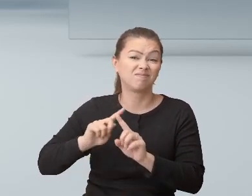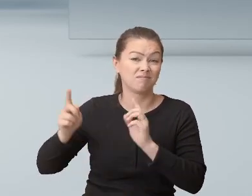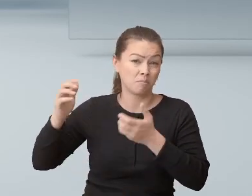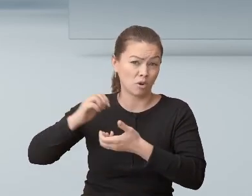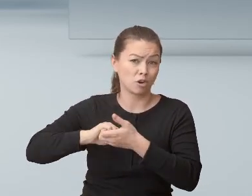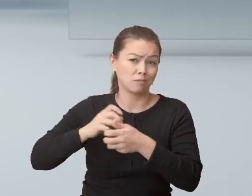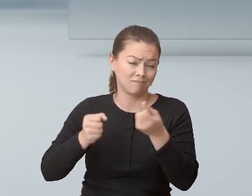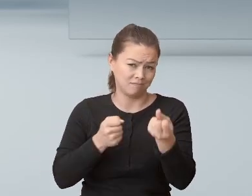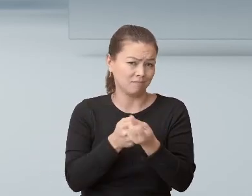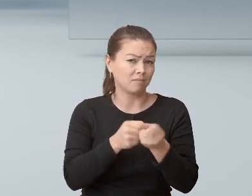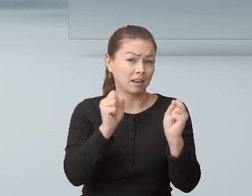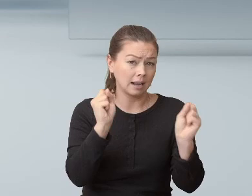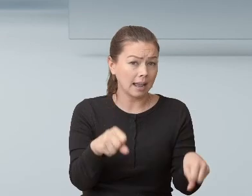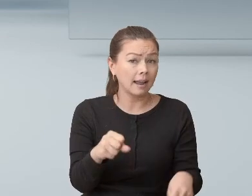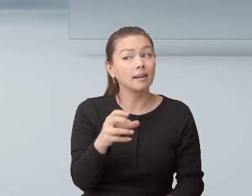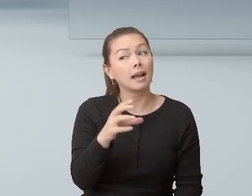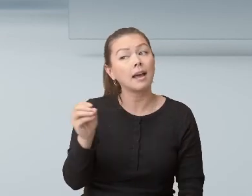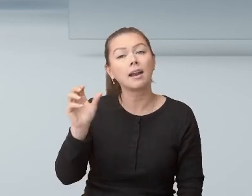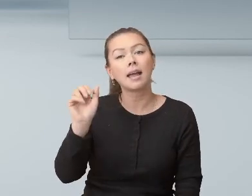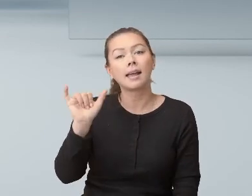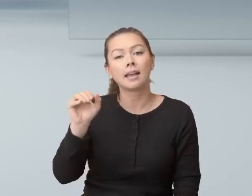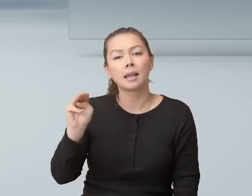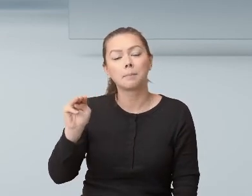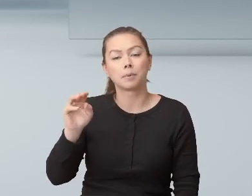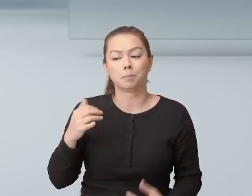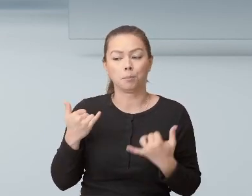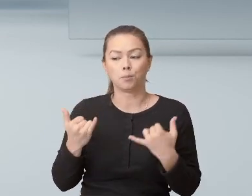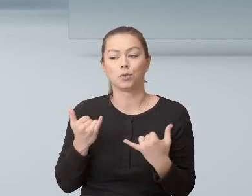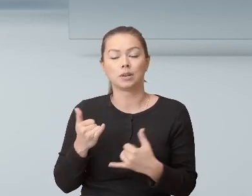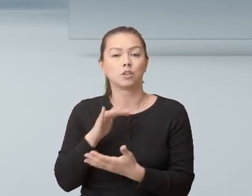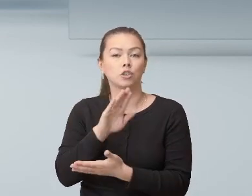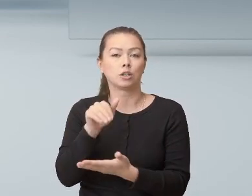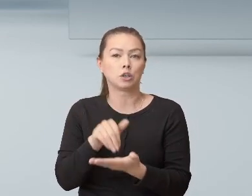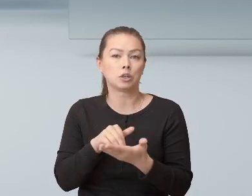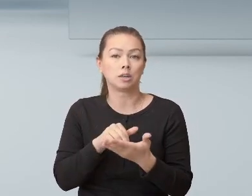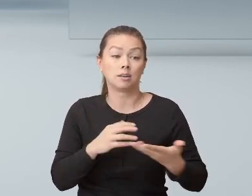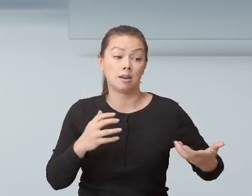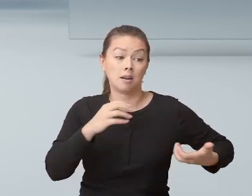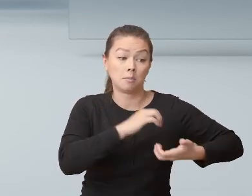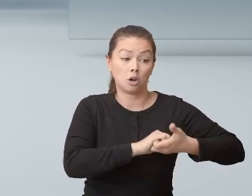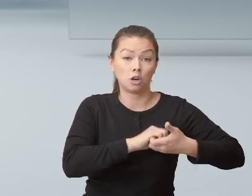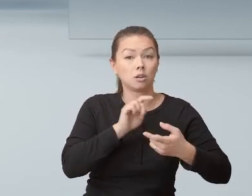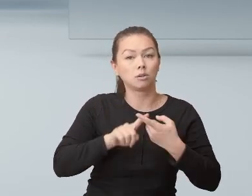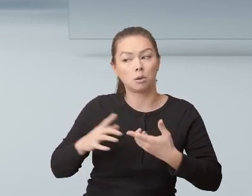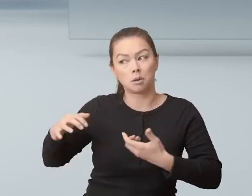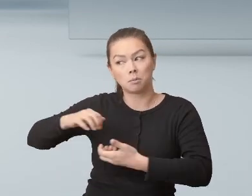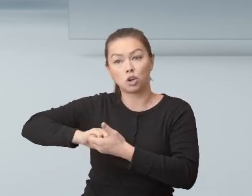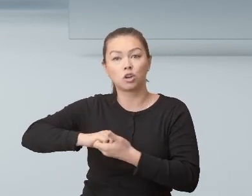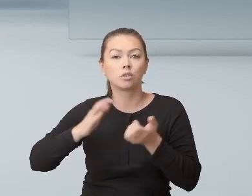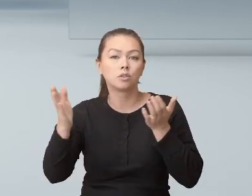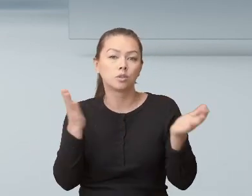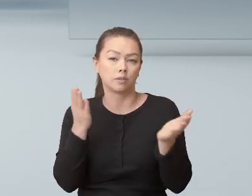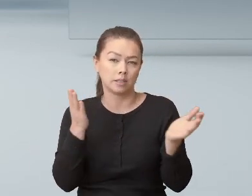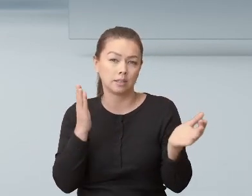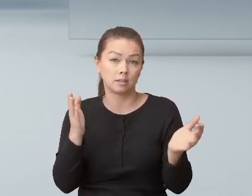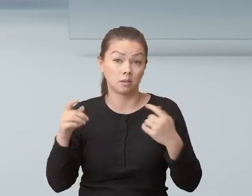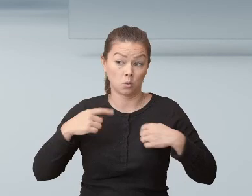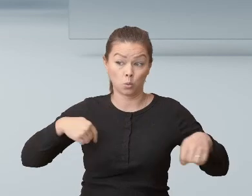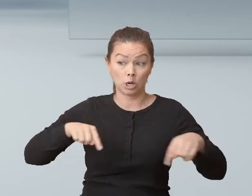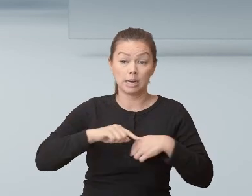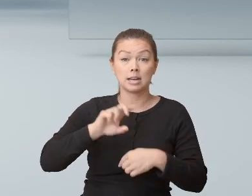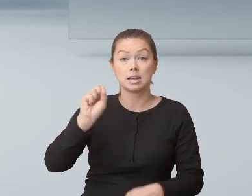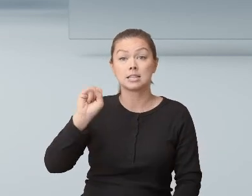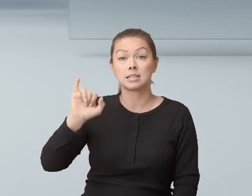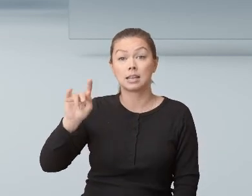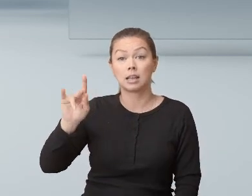AIM Modernization Centers. These provide partner-to-partner services. So, even at Sikich, we can go to one of these guys and say, hey, we're